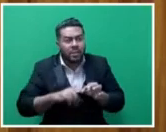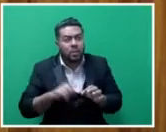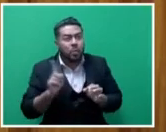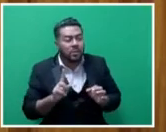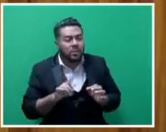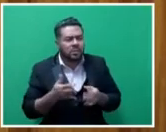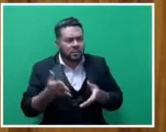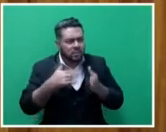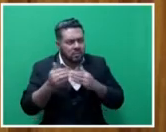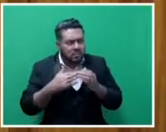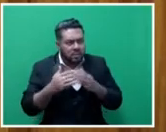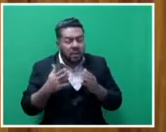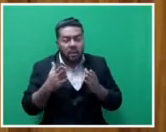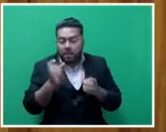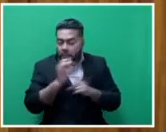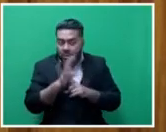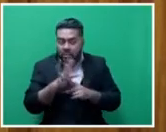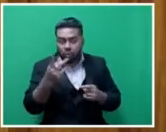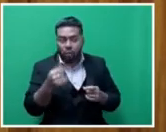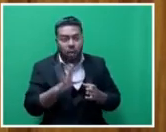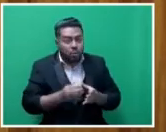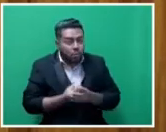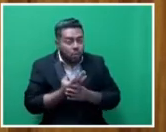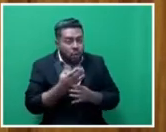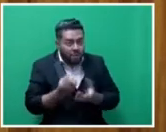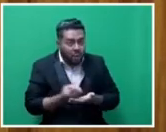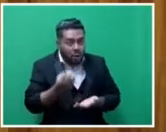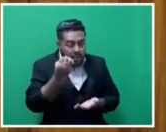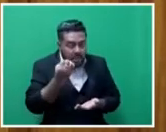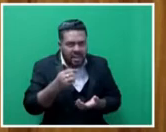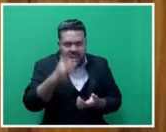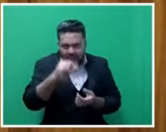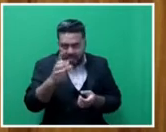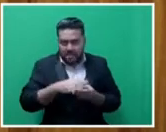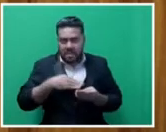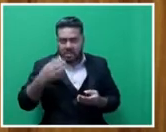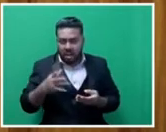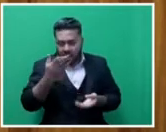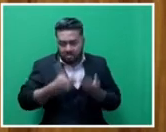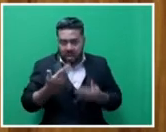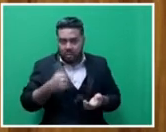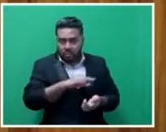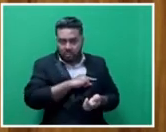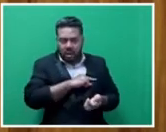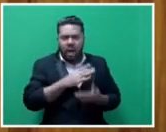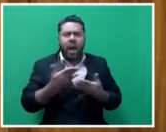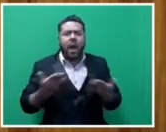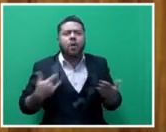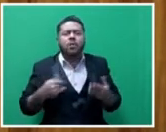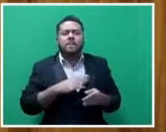and construction sector is very important for the growth of an economy, can the Minister explain how the Ministry